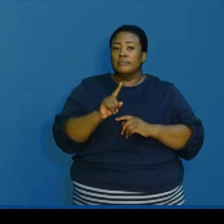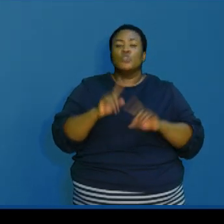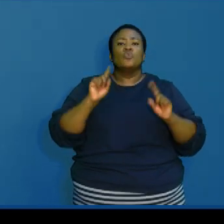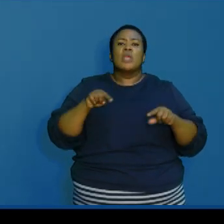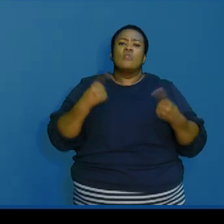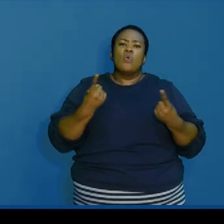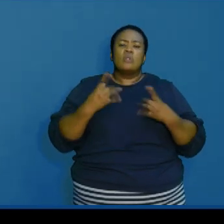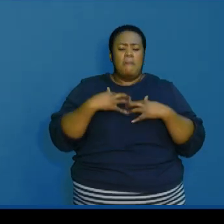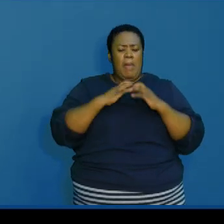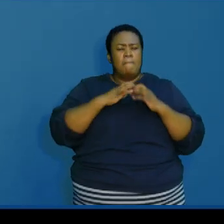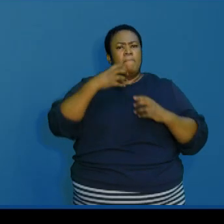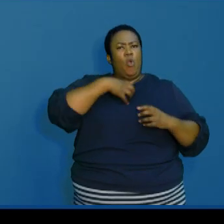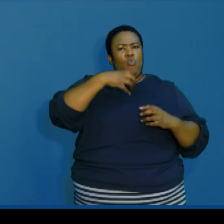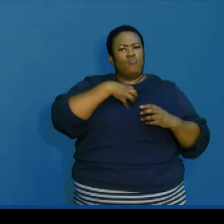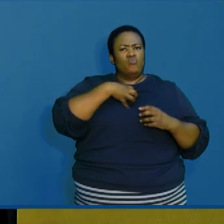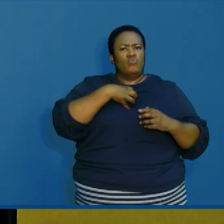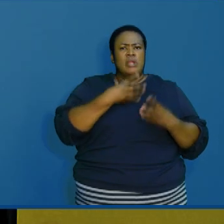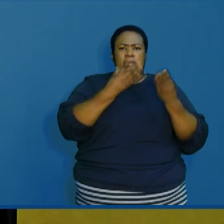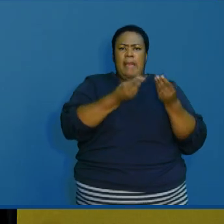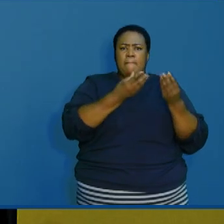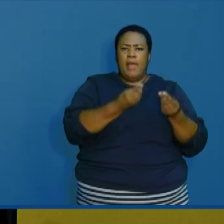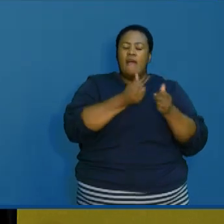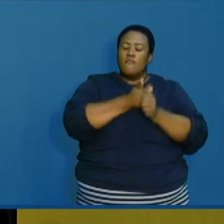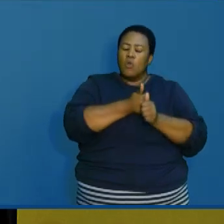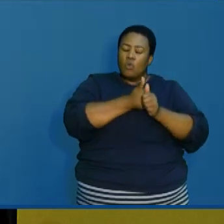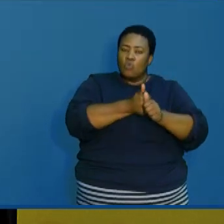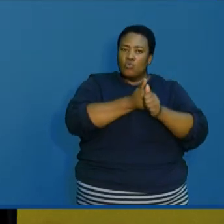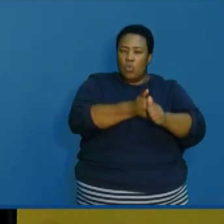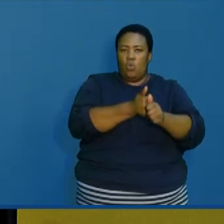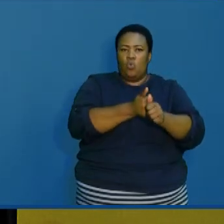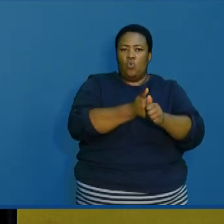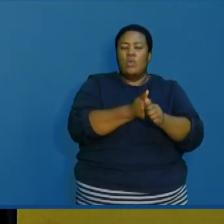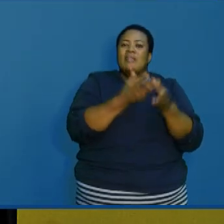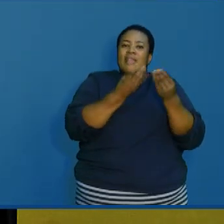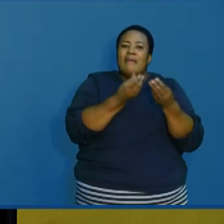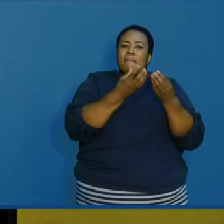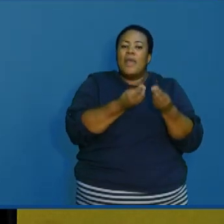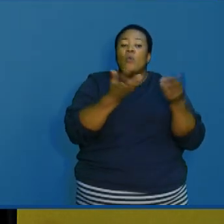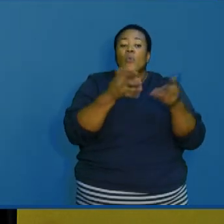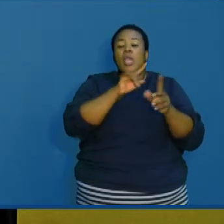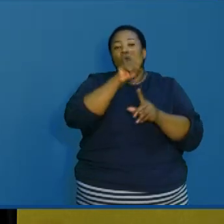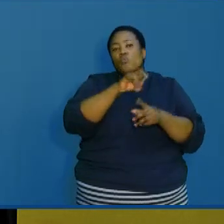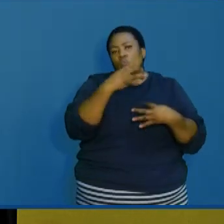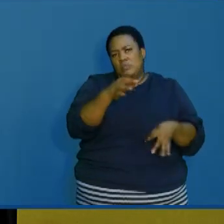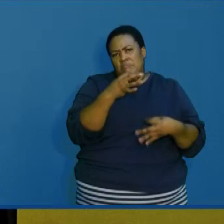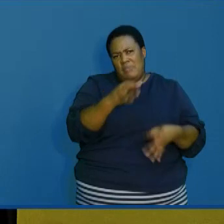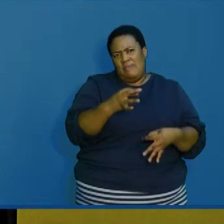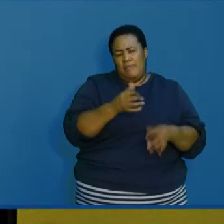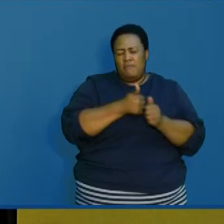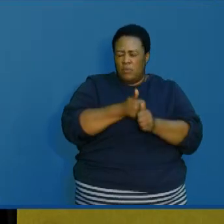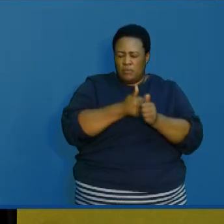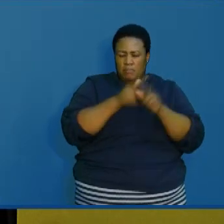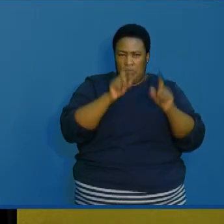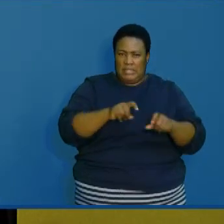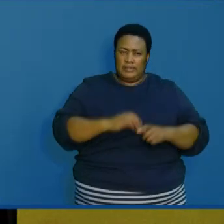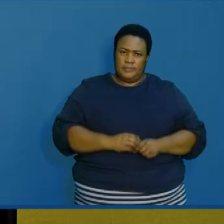with your own numbering. Follow the sequence of numbering that you are given in your paper.